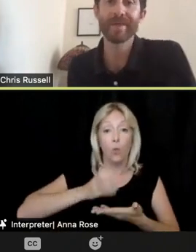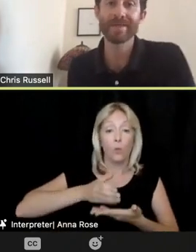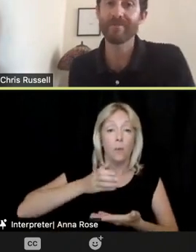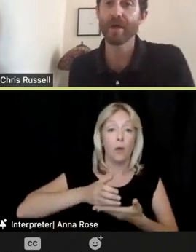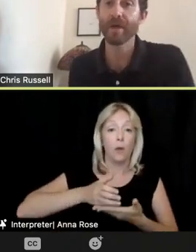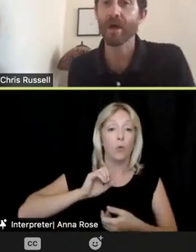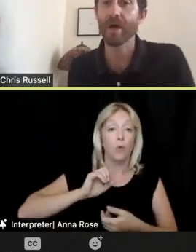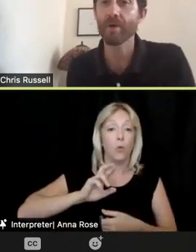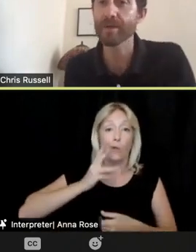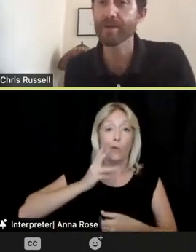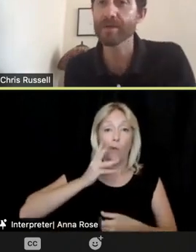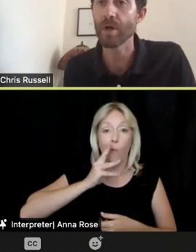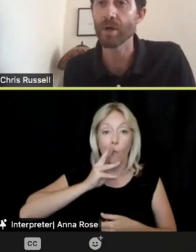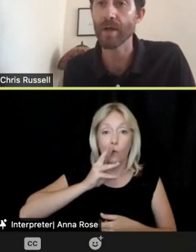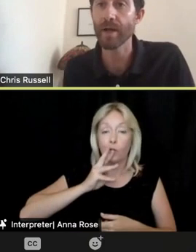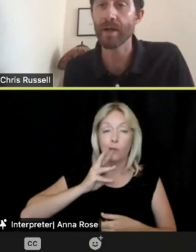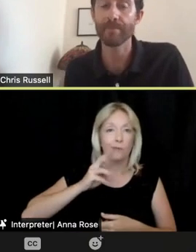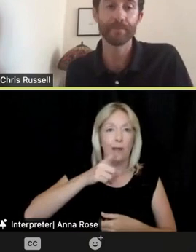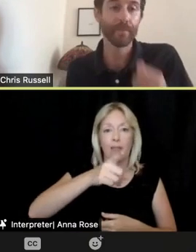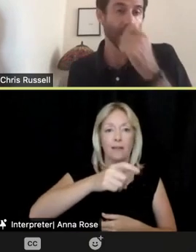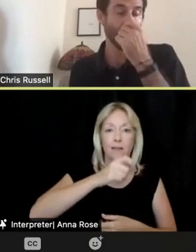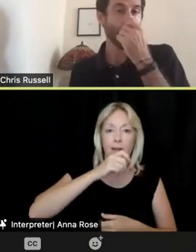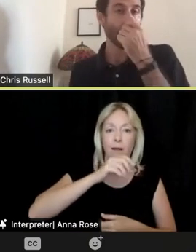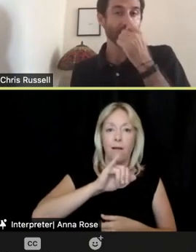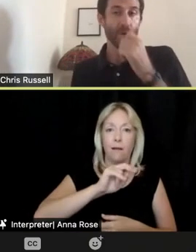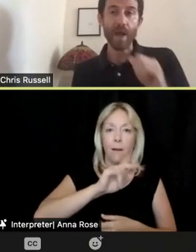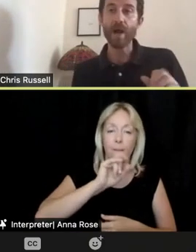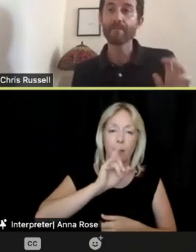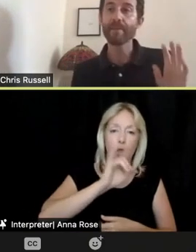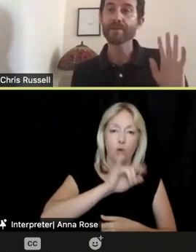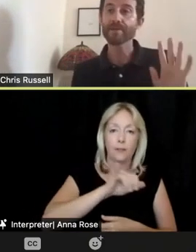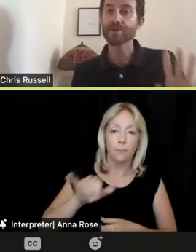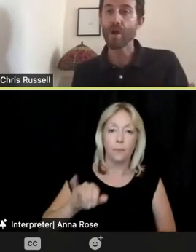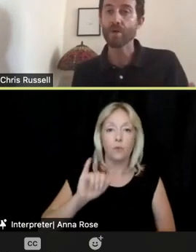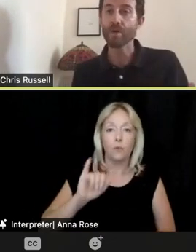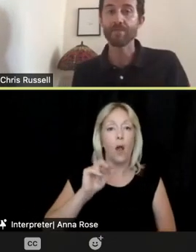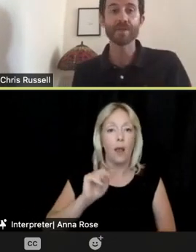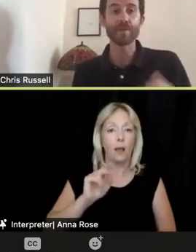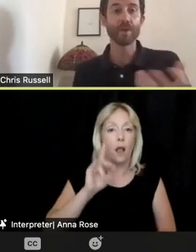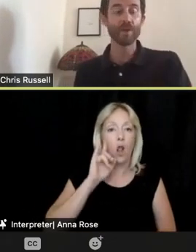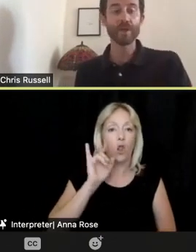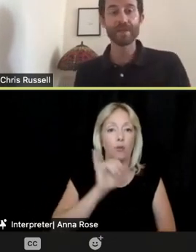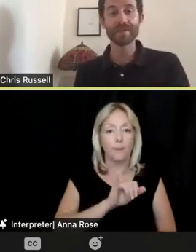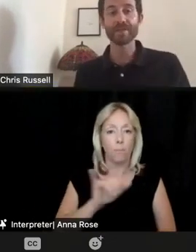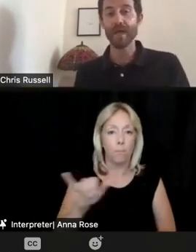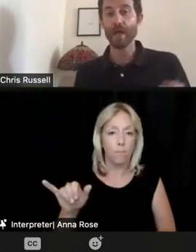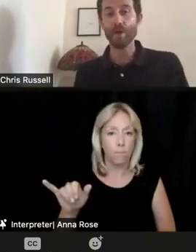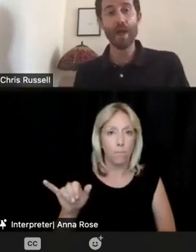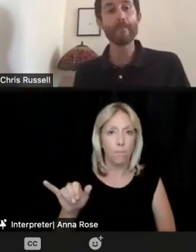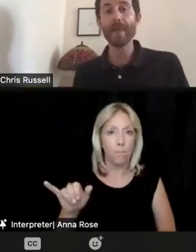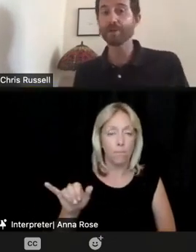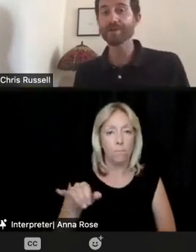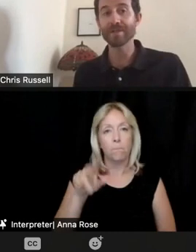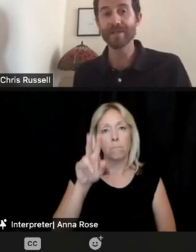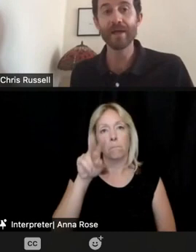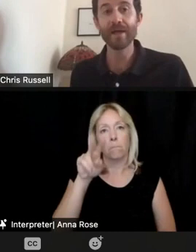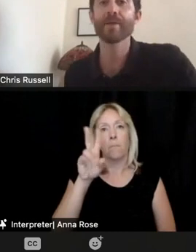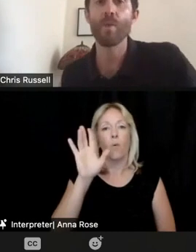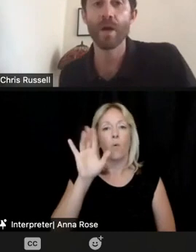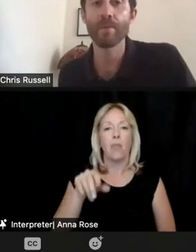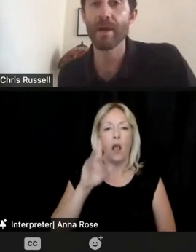water, that's not very concrete. It's no longer an icon. So an icon bears a strong resemblance. We can look at this and say, oh yeah, that